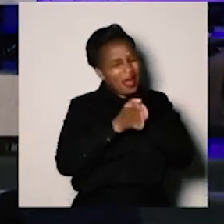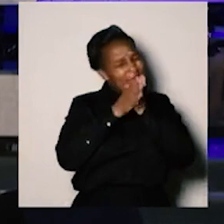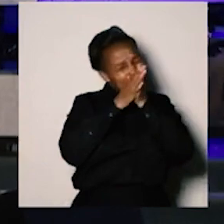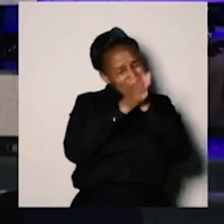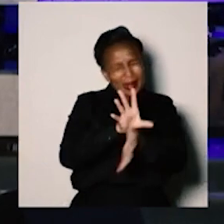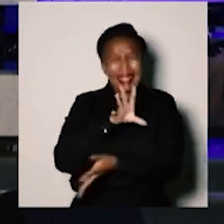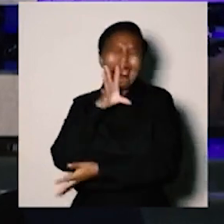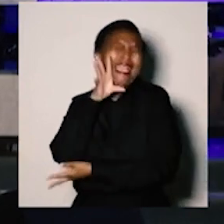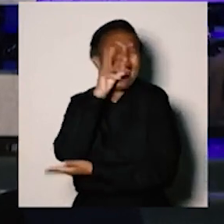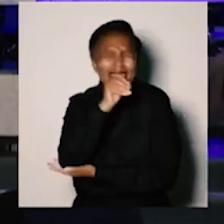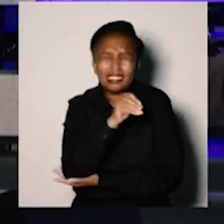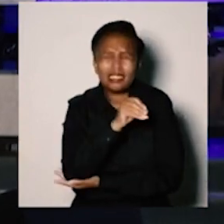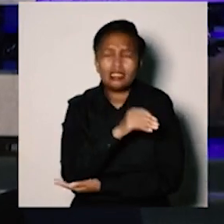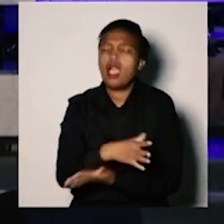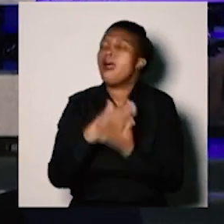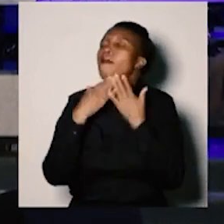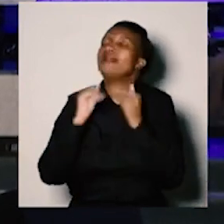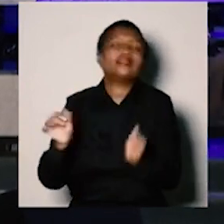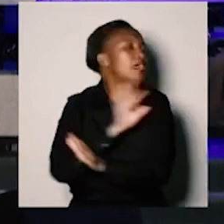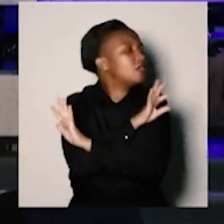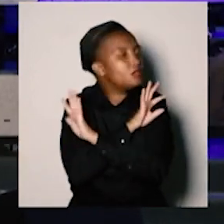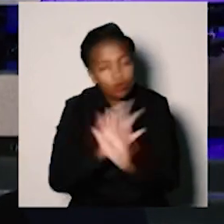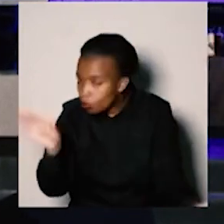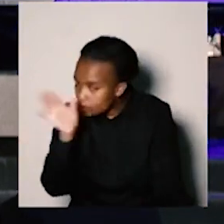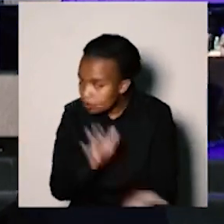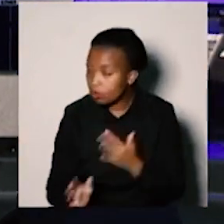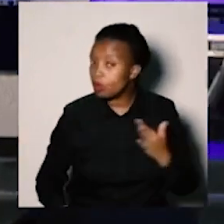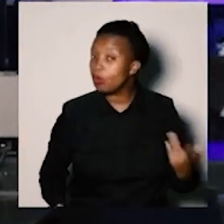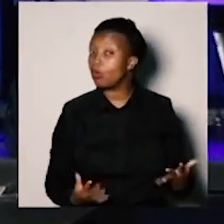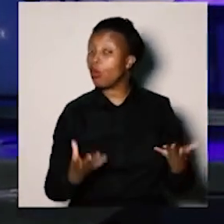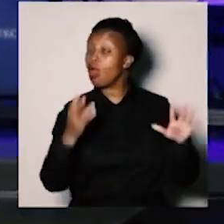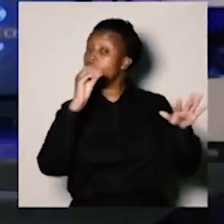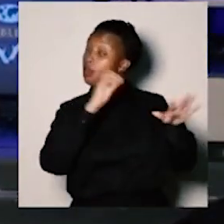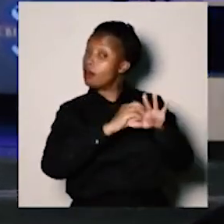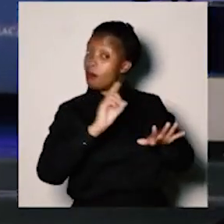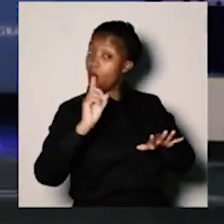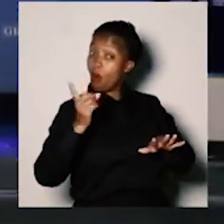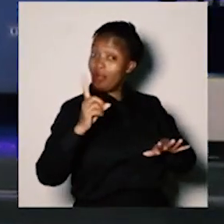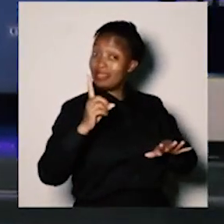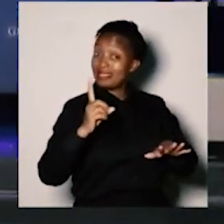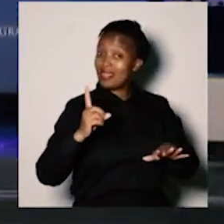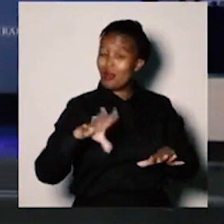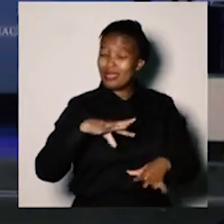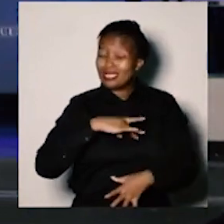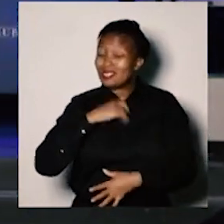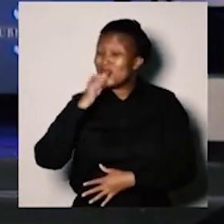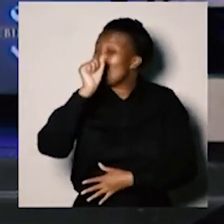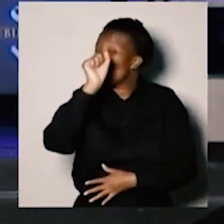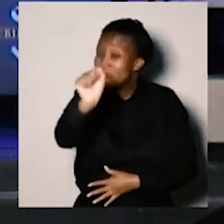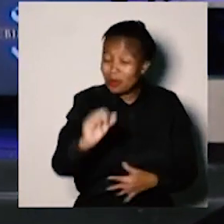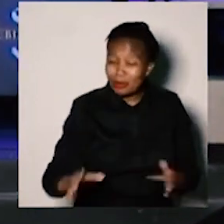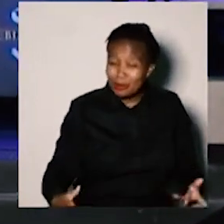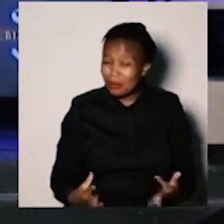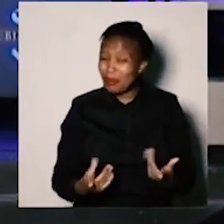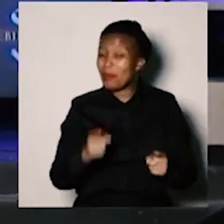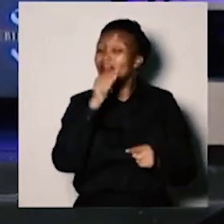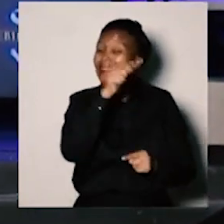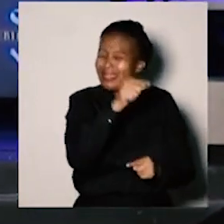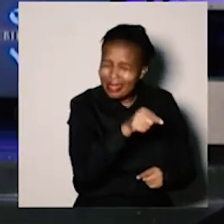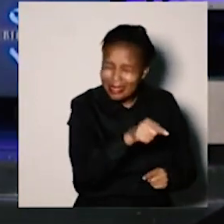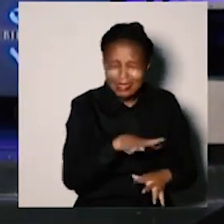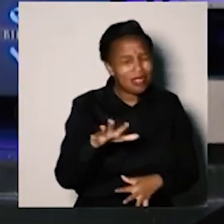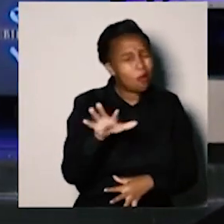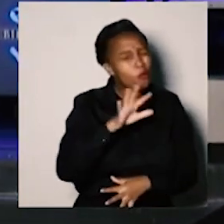I don't want to go to hell. Because the problem is, once the soul is in hell, hell is a place of pain.